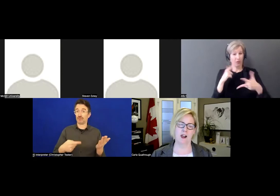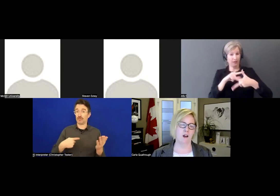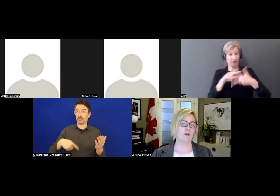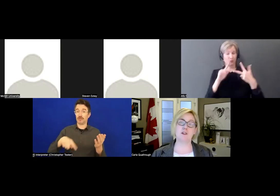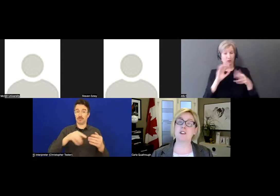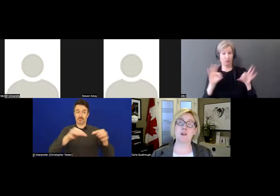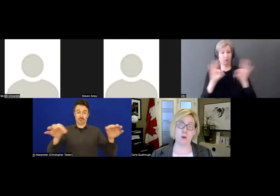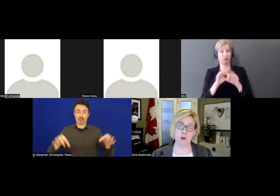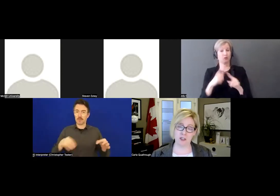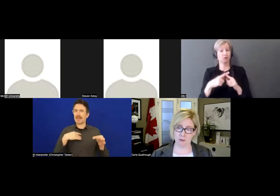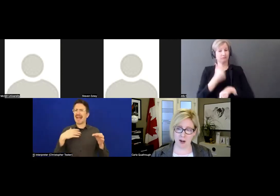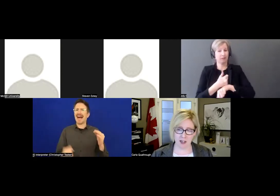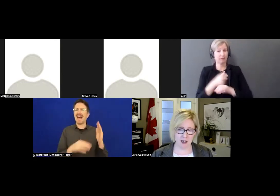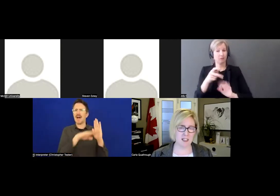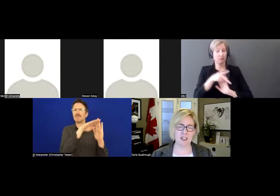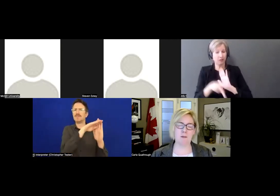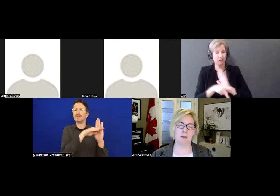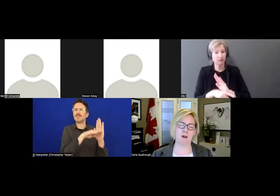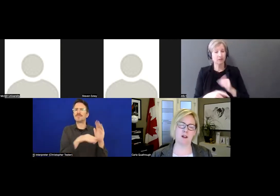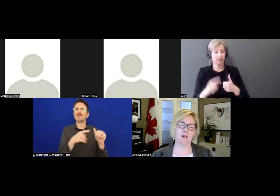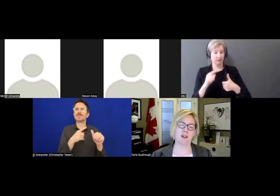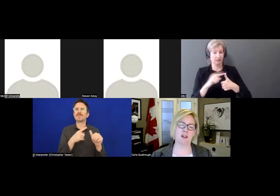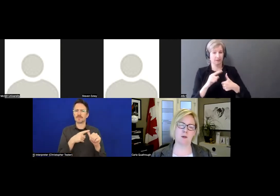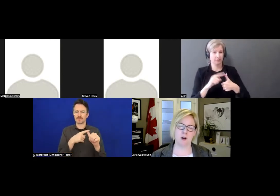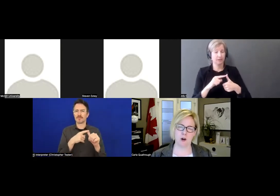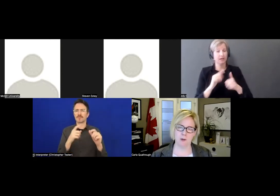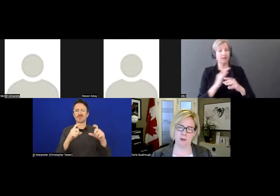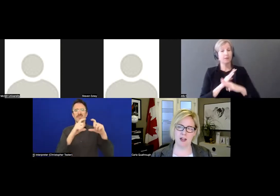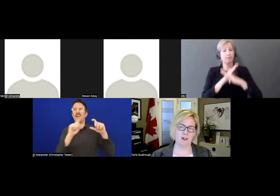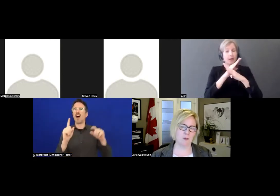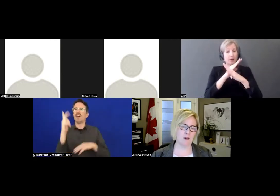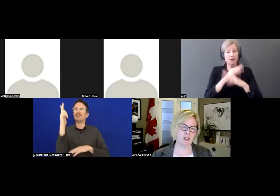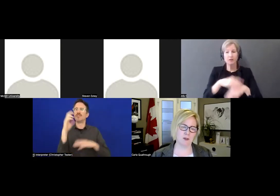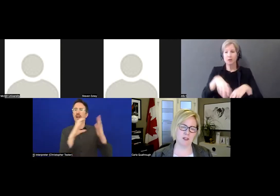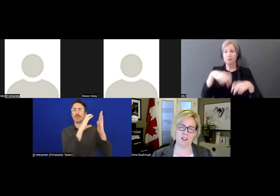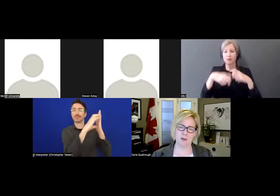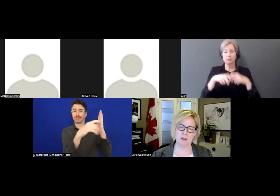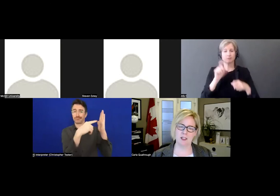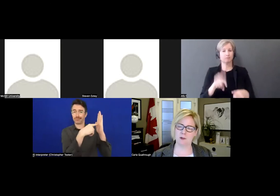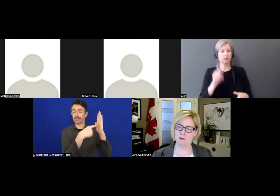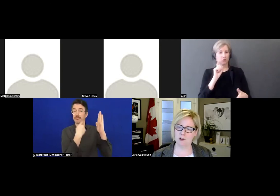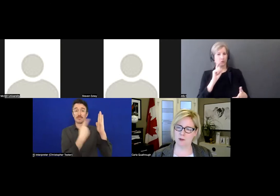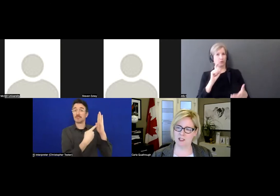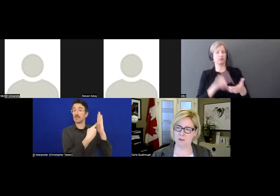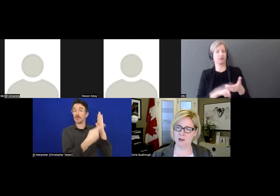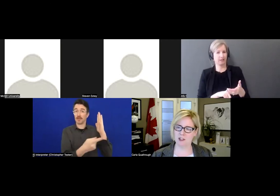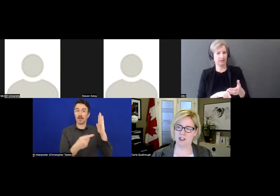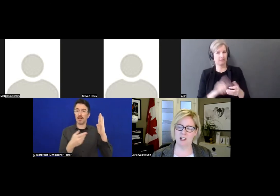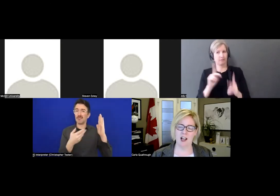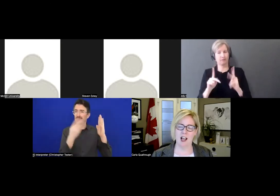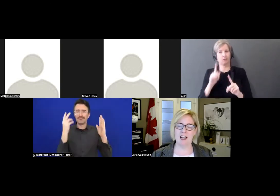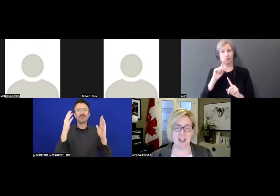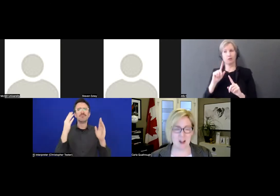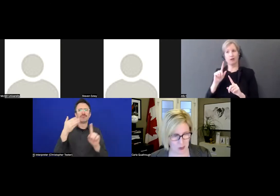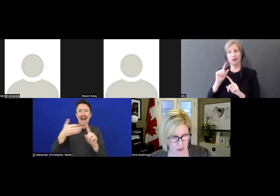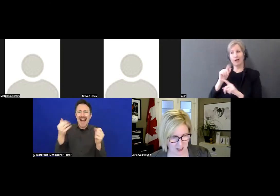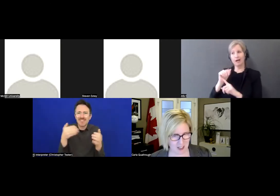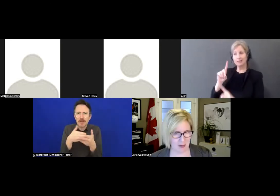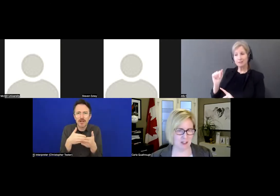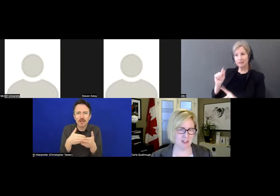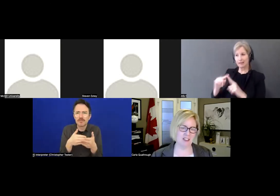policy. First, the importance of recognizing that barriers are the problem that hinder persons with disabilities from full participation and